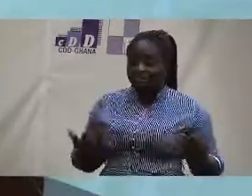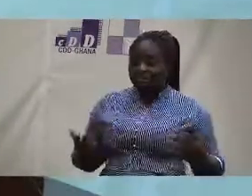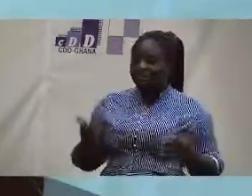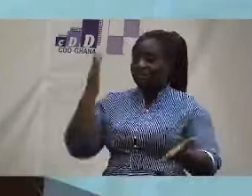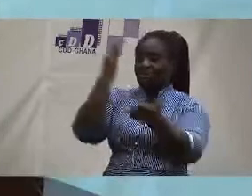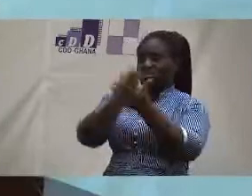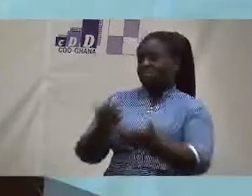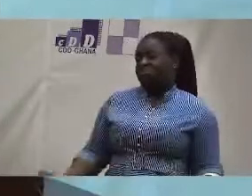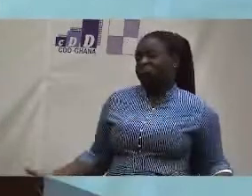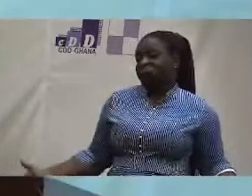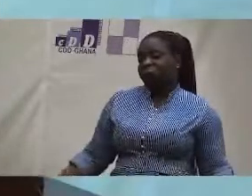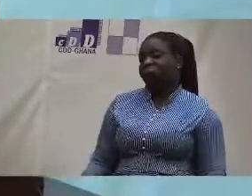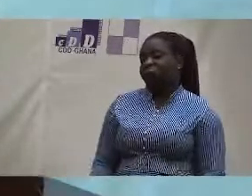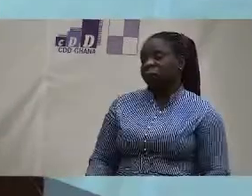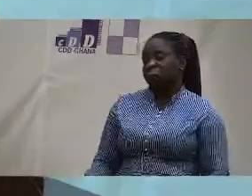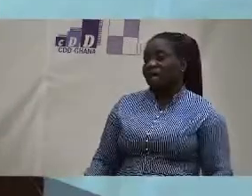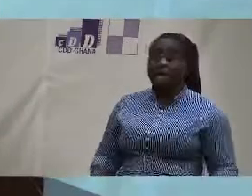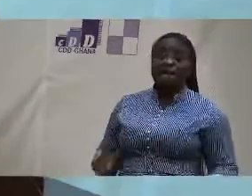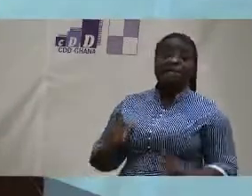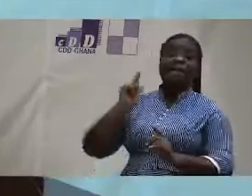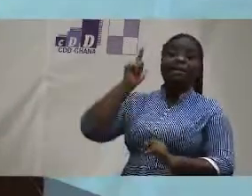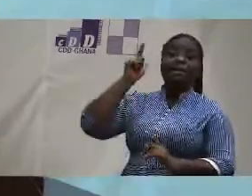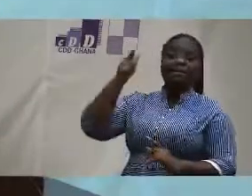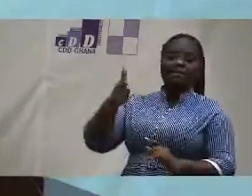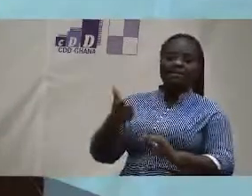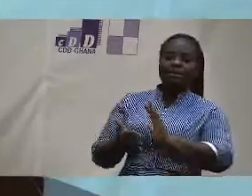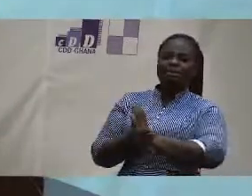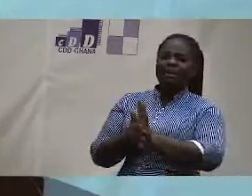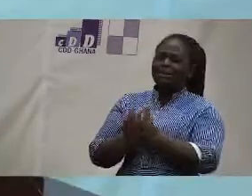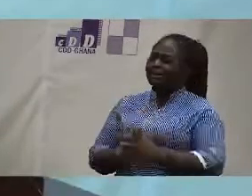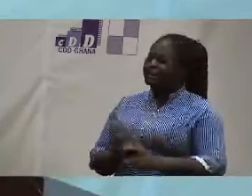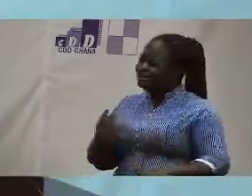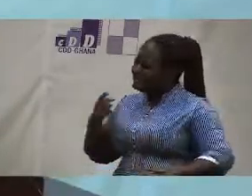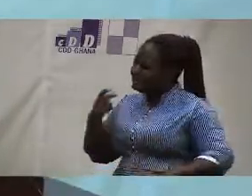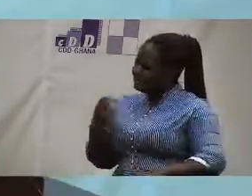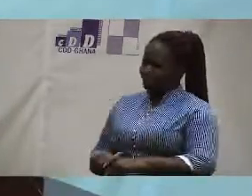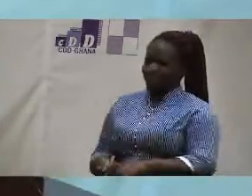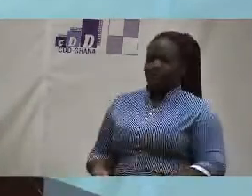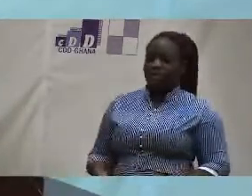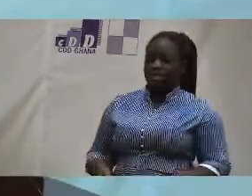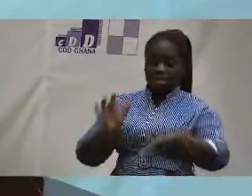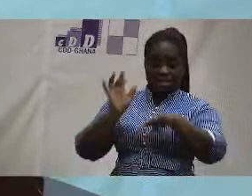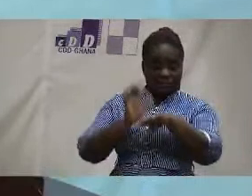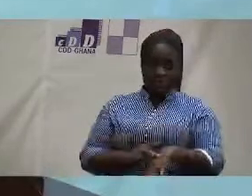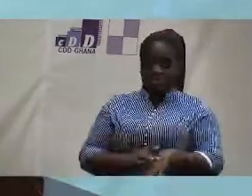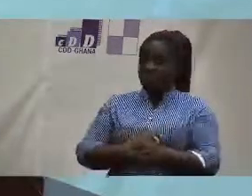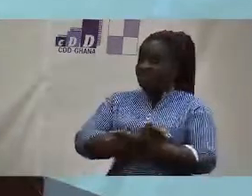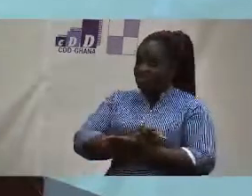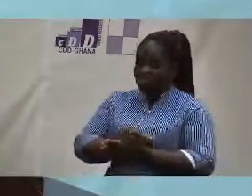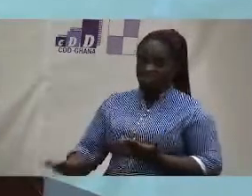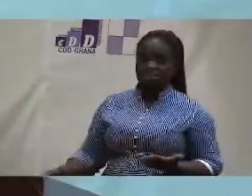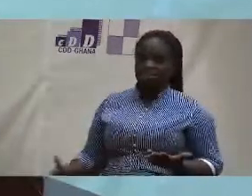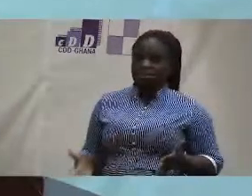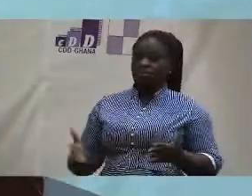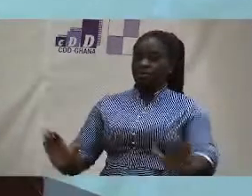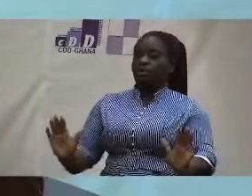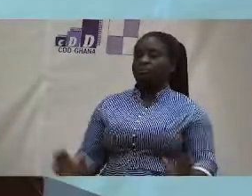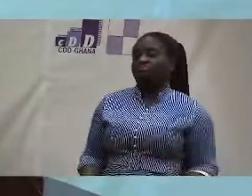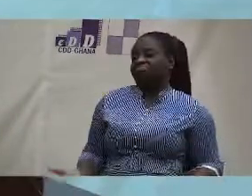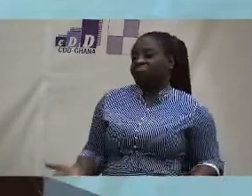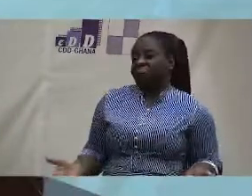was stopped. Then later, it became extremely difficult, and it affected the transparency system